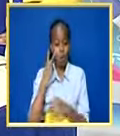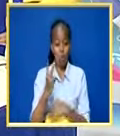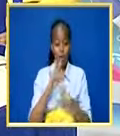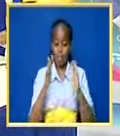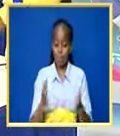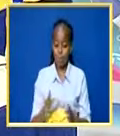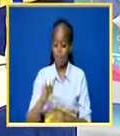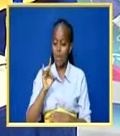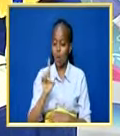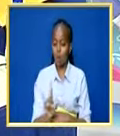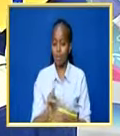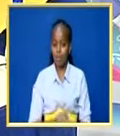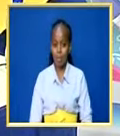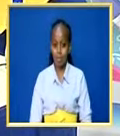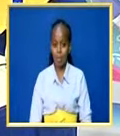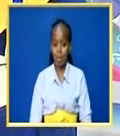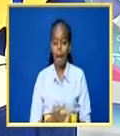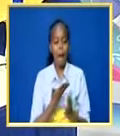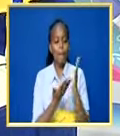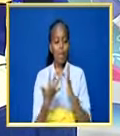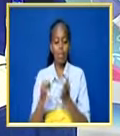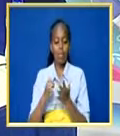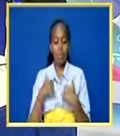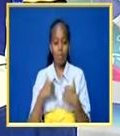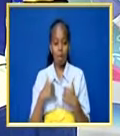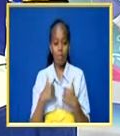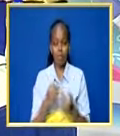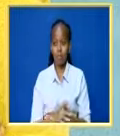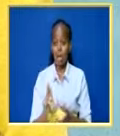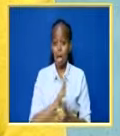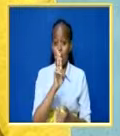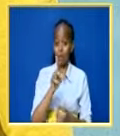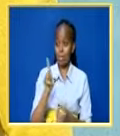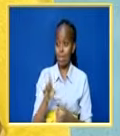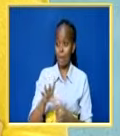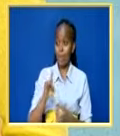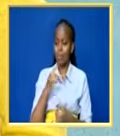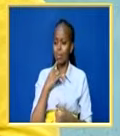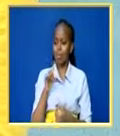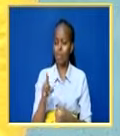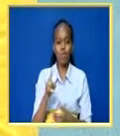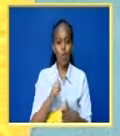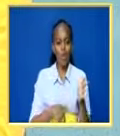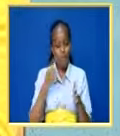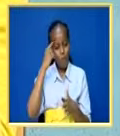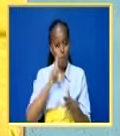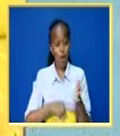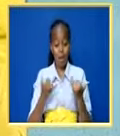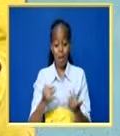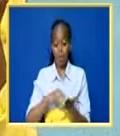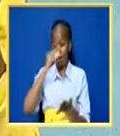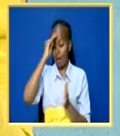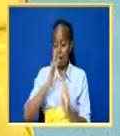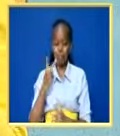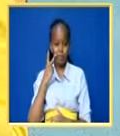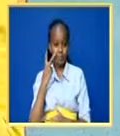pick one among the items we have. I use this. You pick, you tell me what it is. So Lana, just